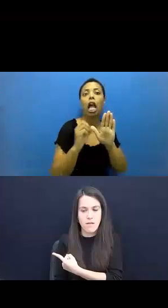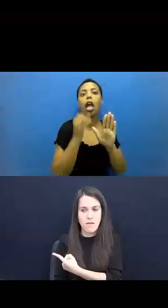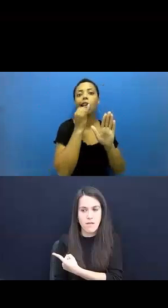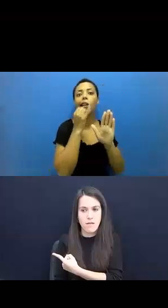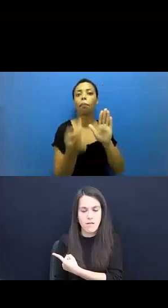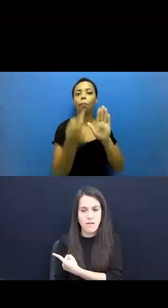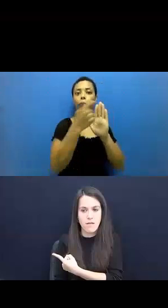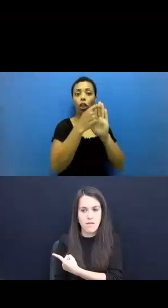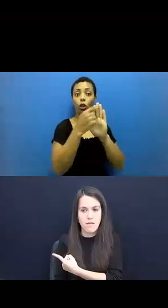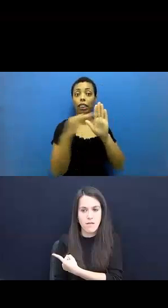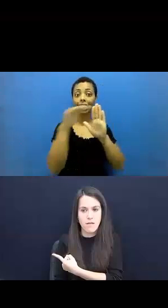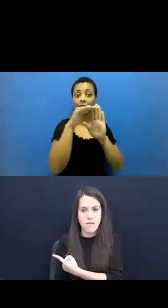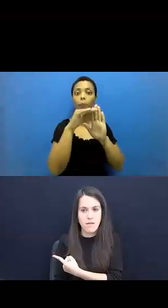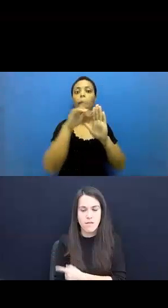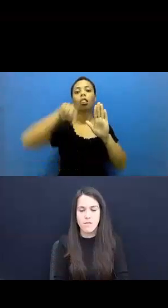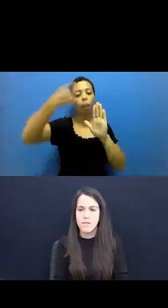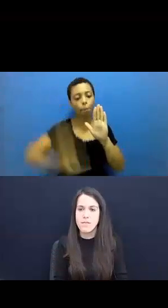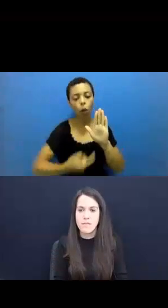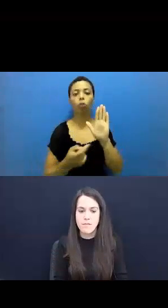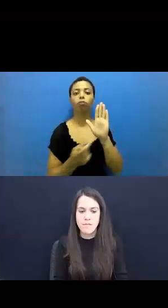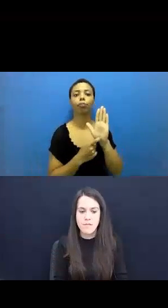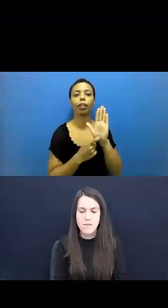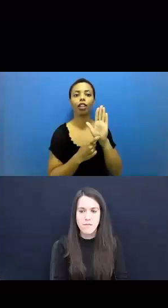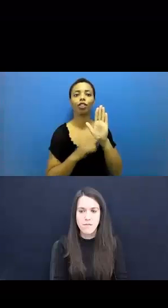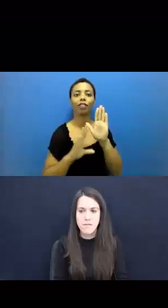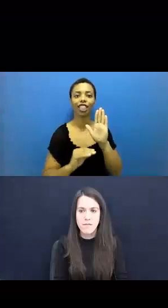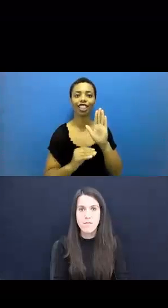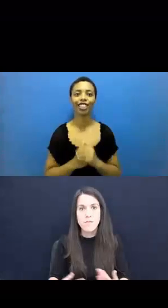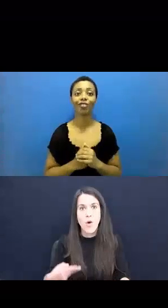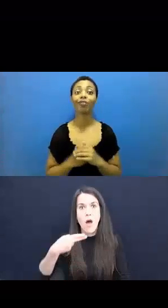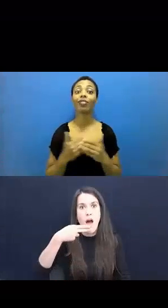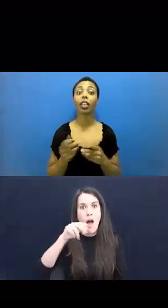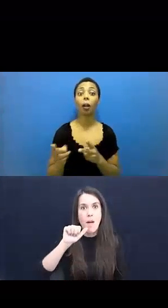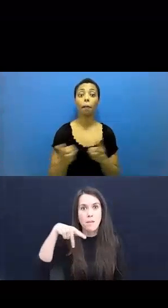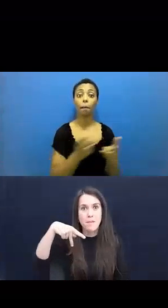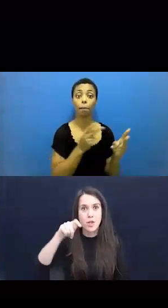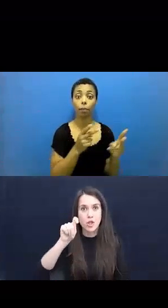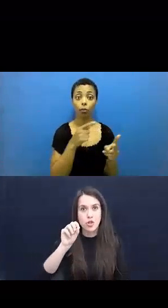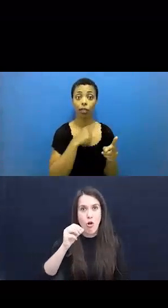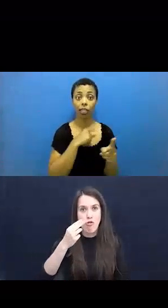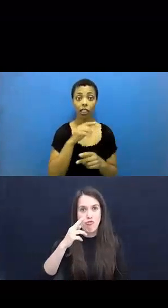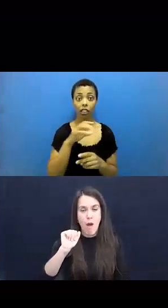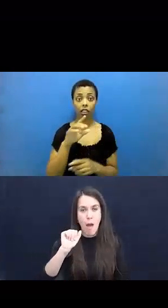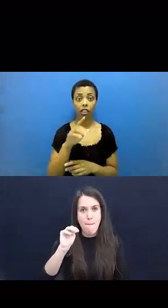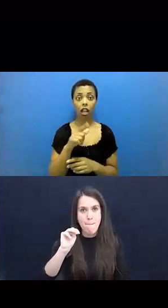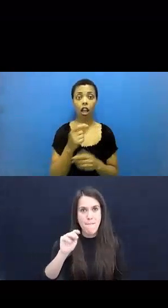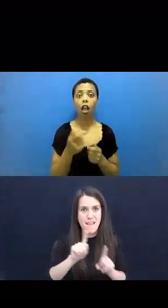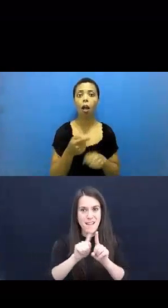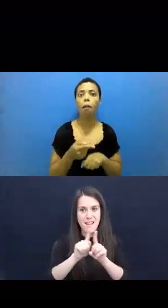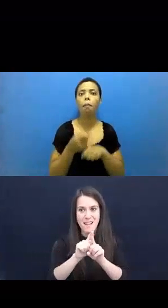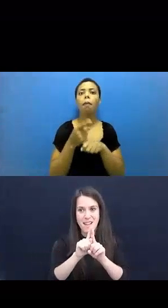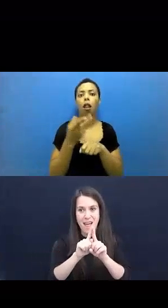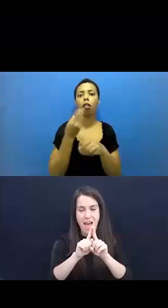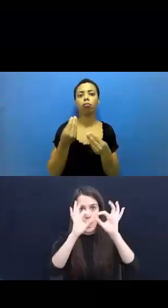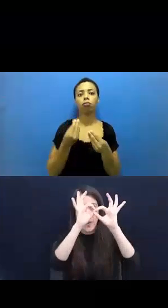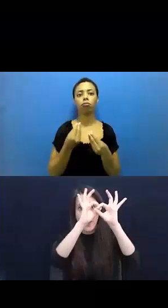and down again. A haptogram is basically the pattern that is created when a series of nodes or